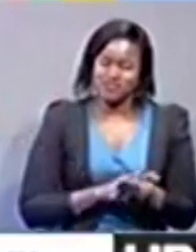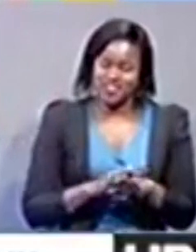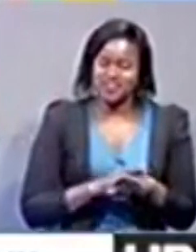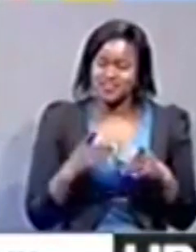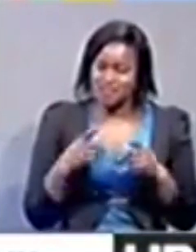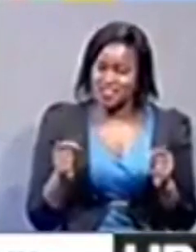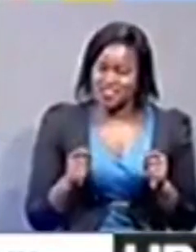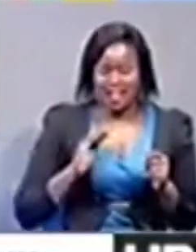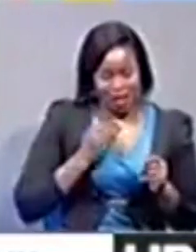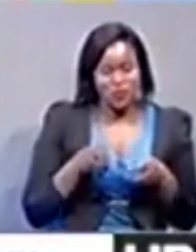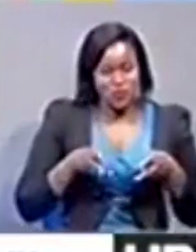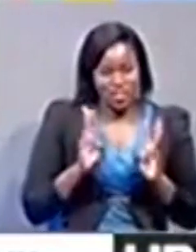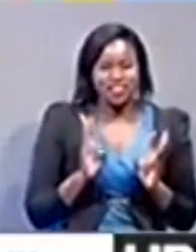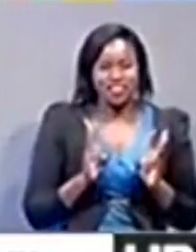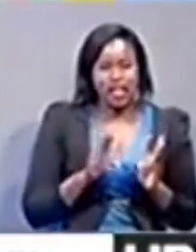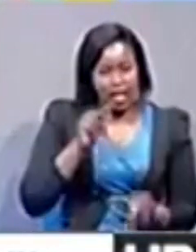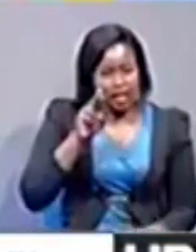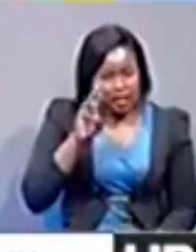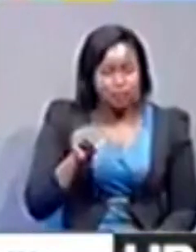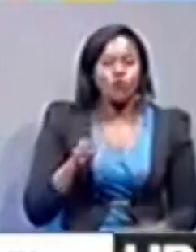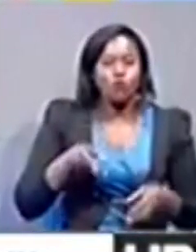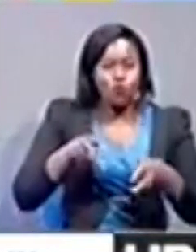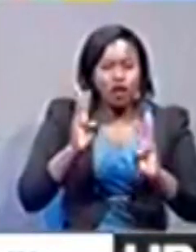This is our way of, this is the NRM way.